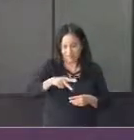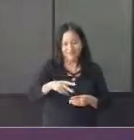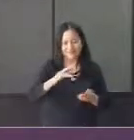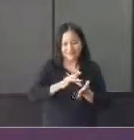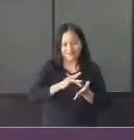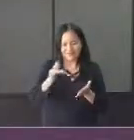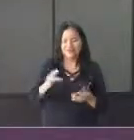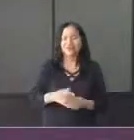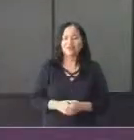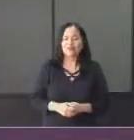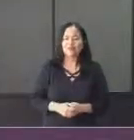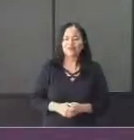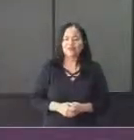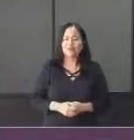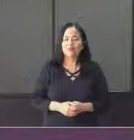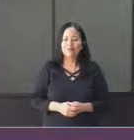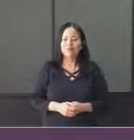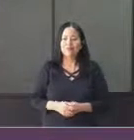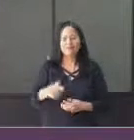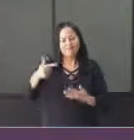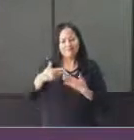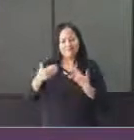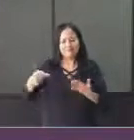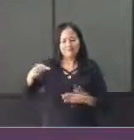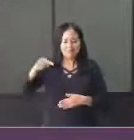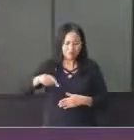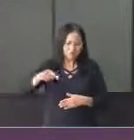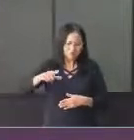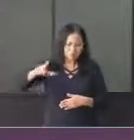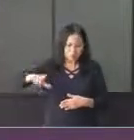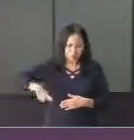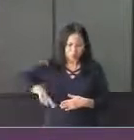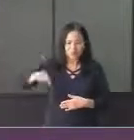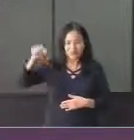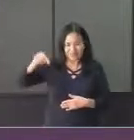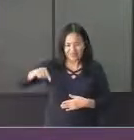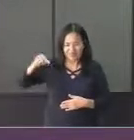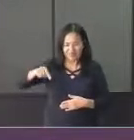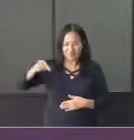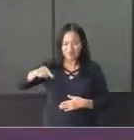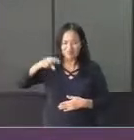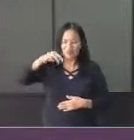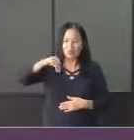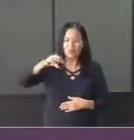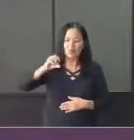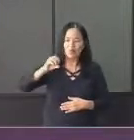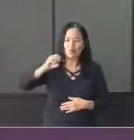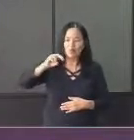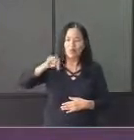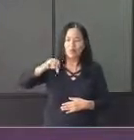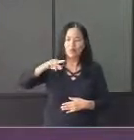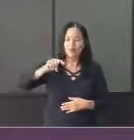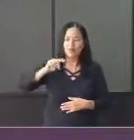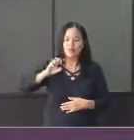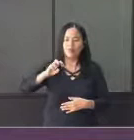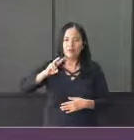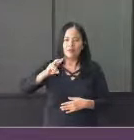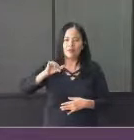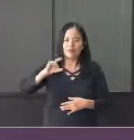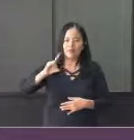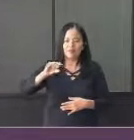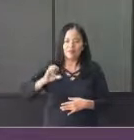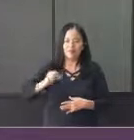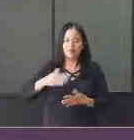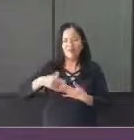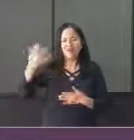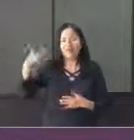meet you personally when we were in Mexico. Let me explain this from the standpoint of the